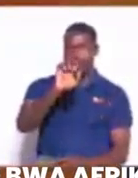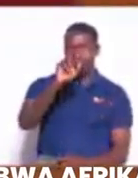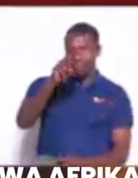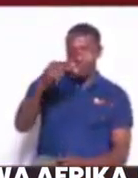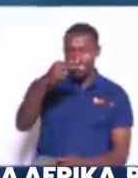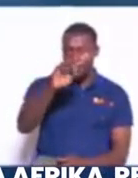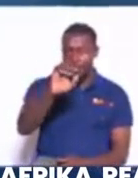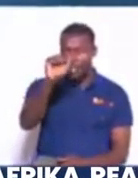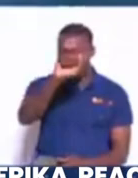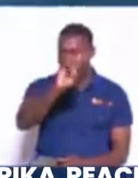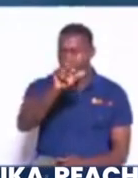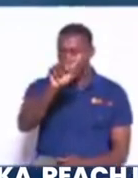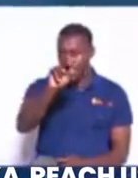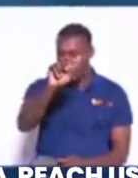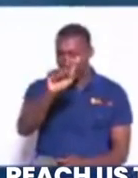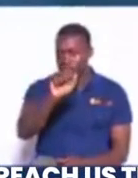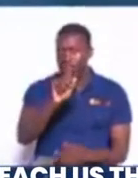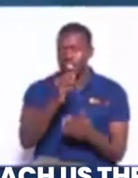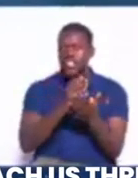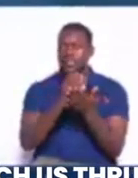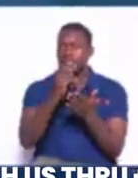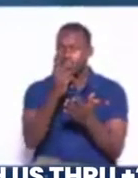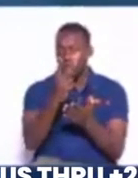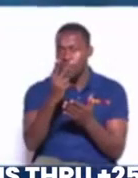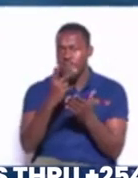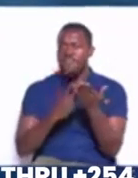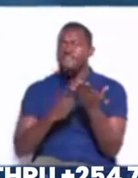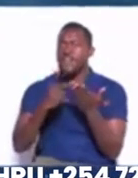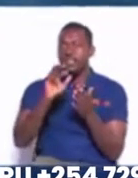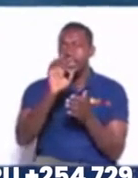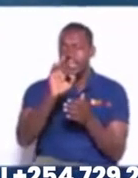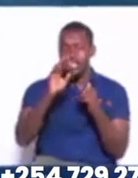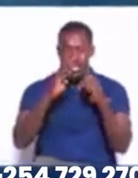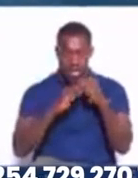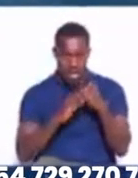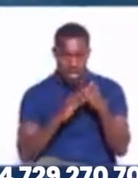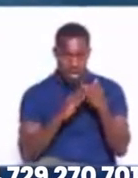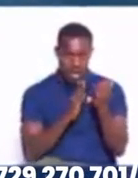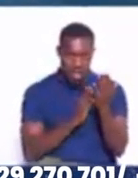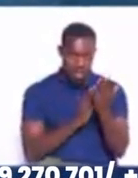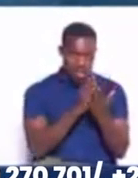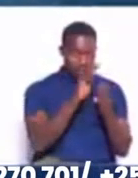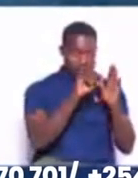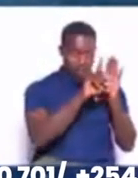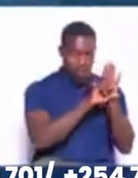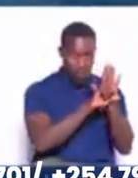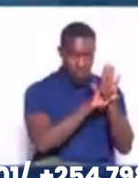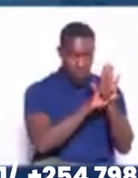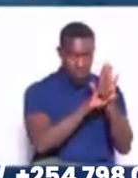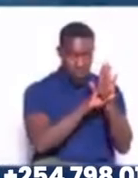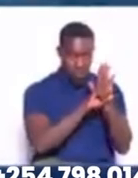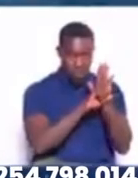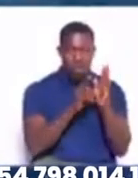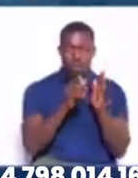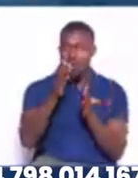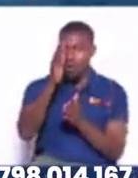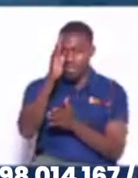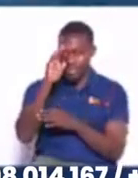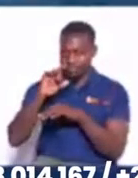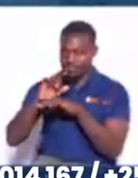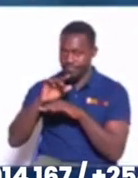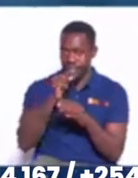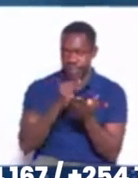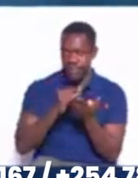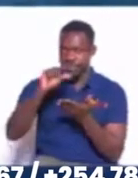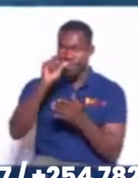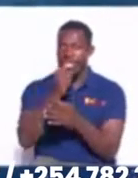9, by grace you've been saved through faith, not of yourselves. It is the gift of God, not